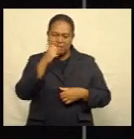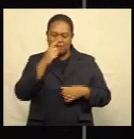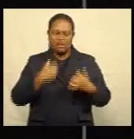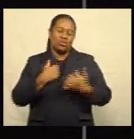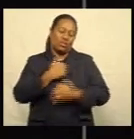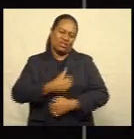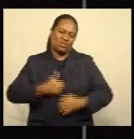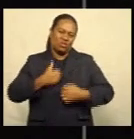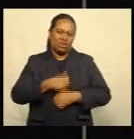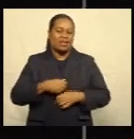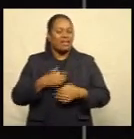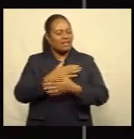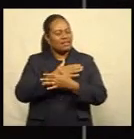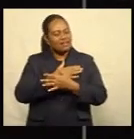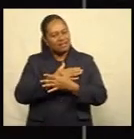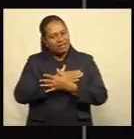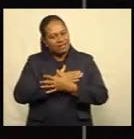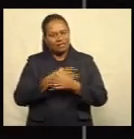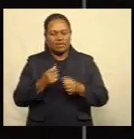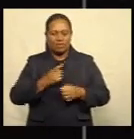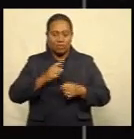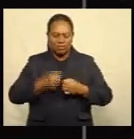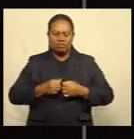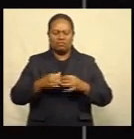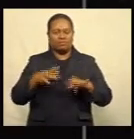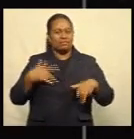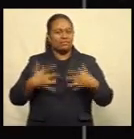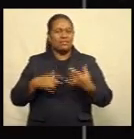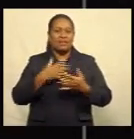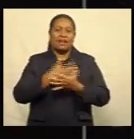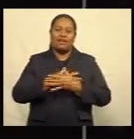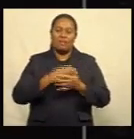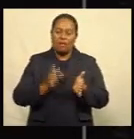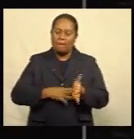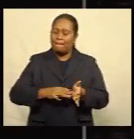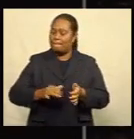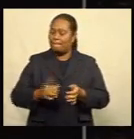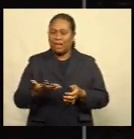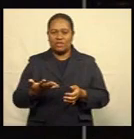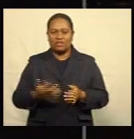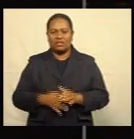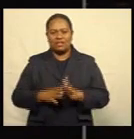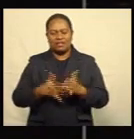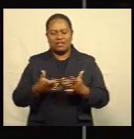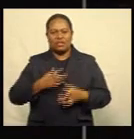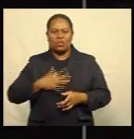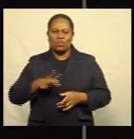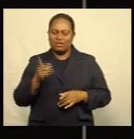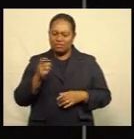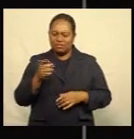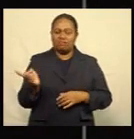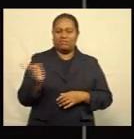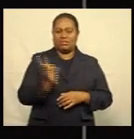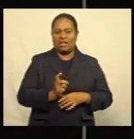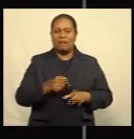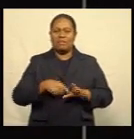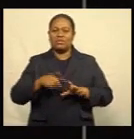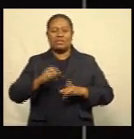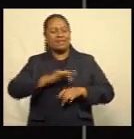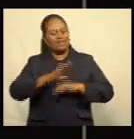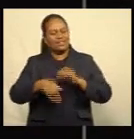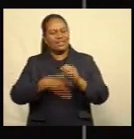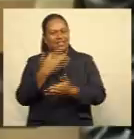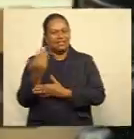He loses himself in his love for magic and allows passers-by to step outside of their everyday lives.